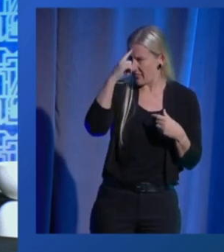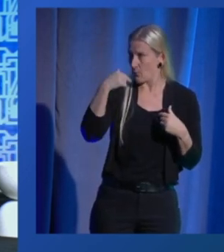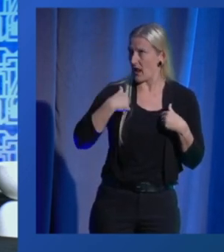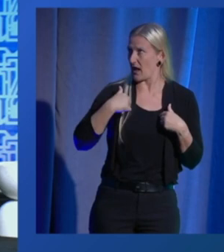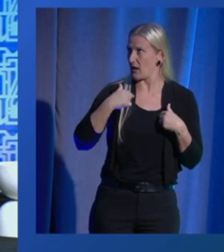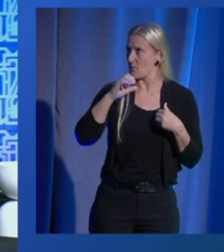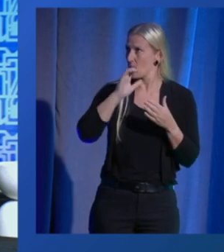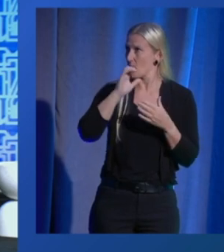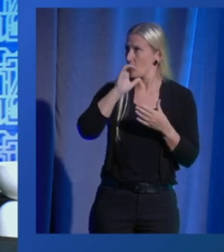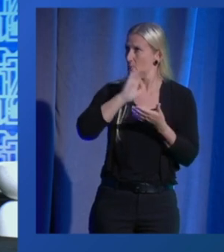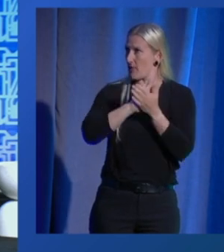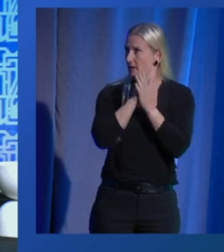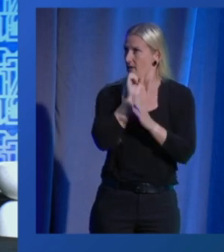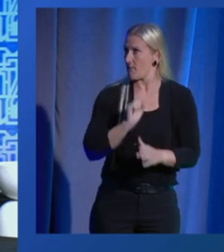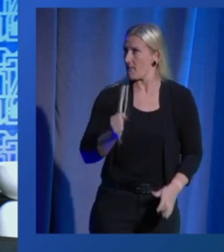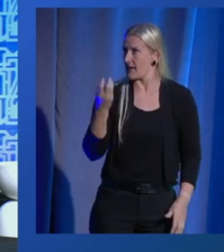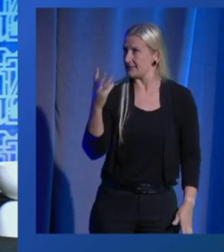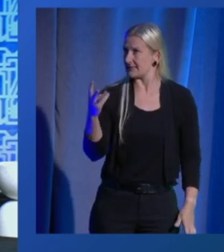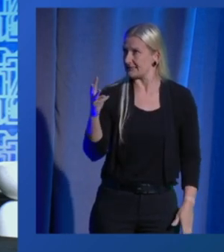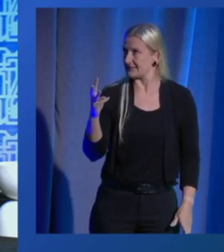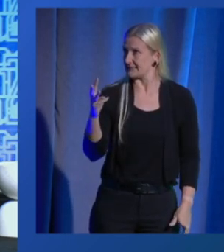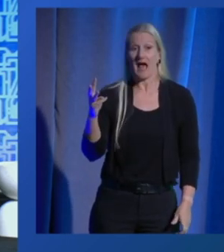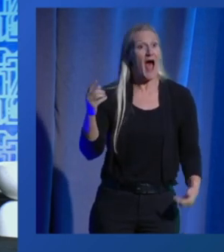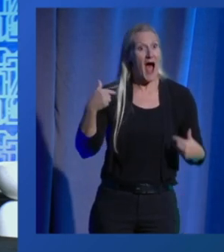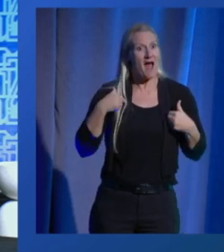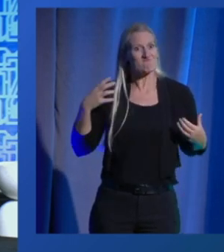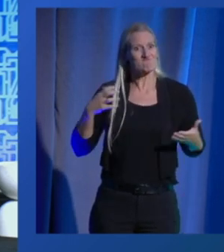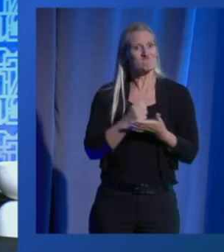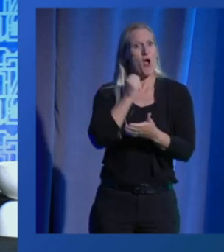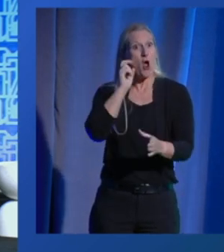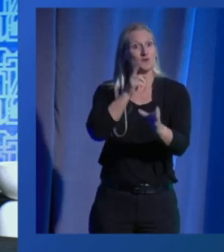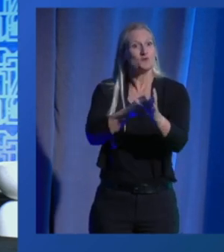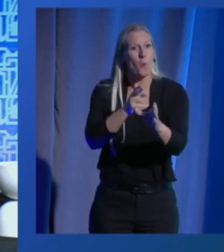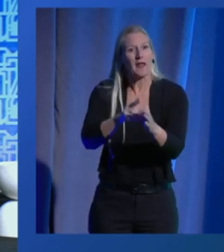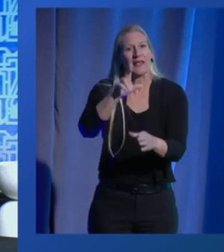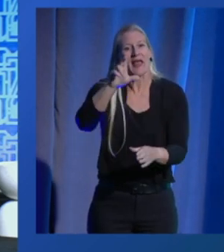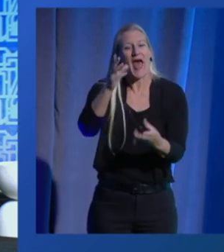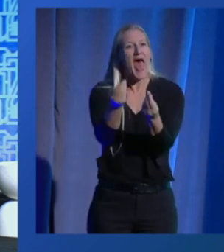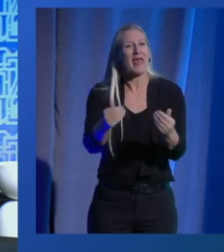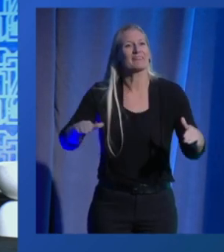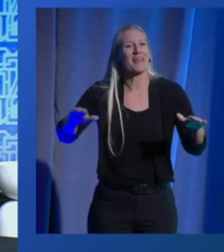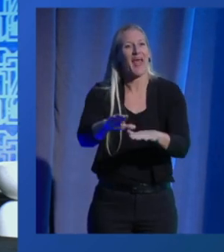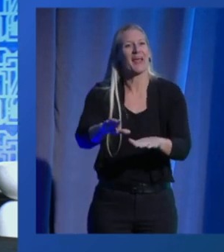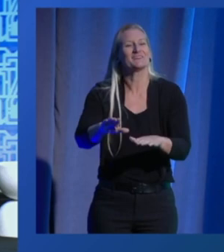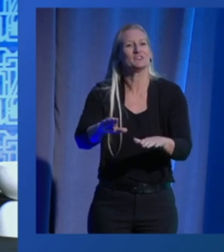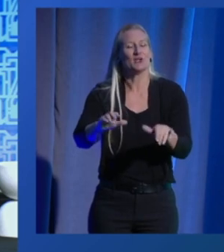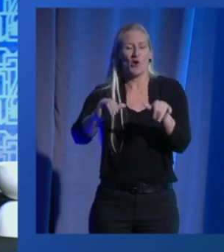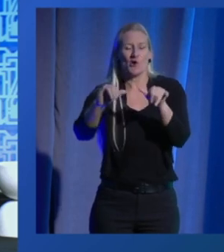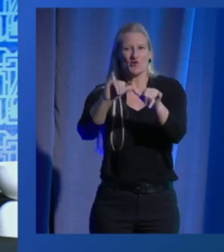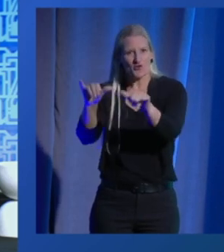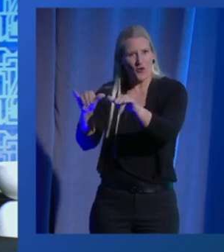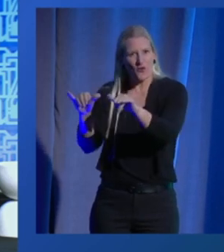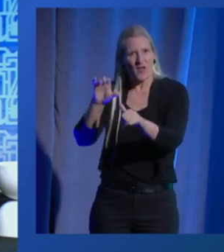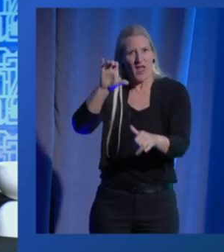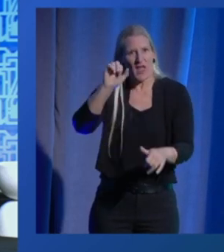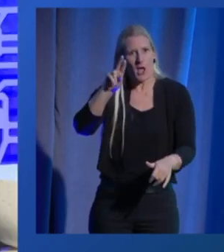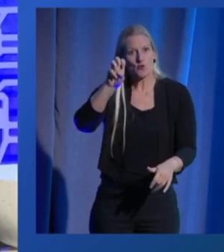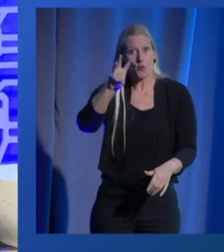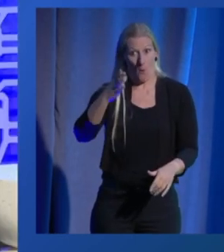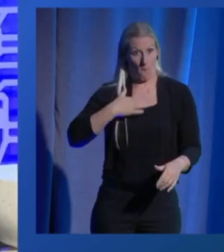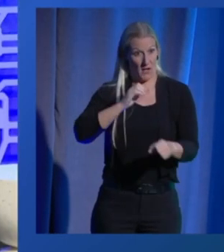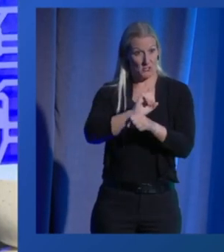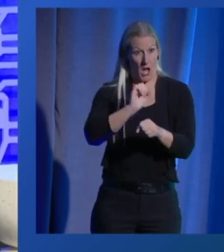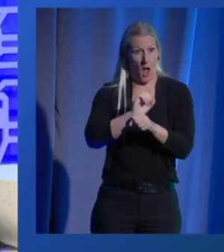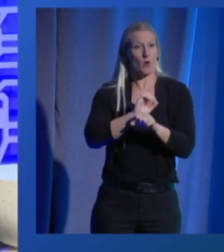and was able to join a land surveying crew and my job was basically to machete all the branches out of the way so they could get a straight